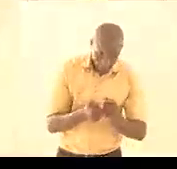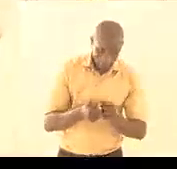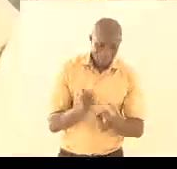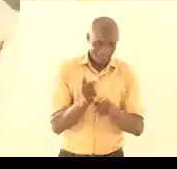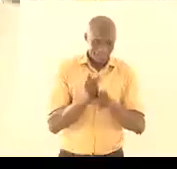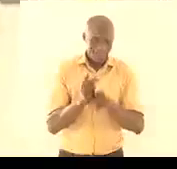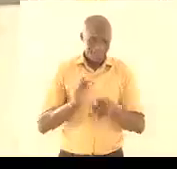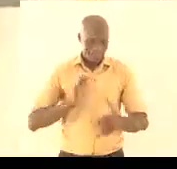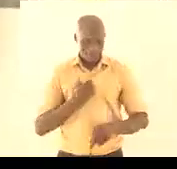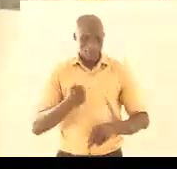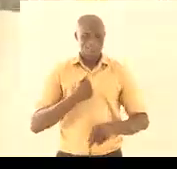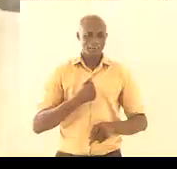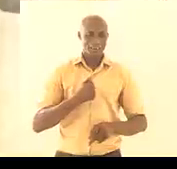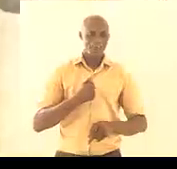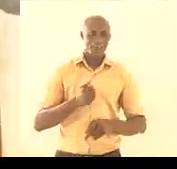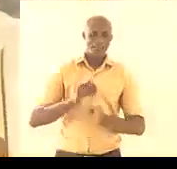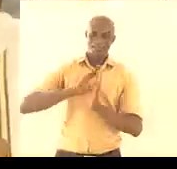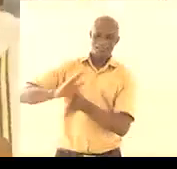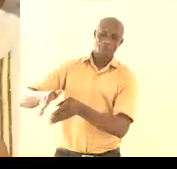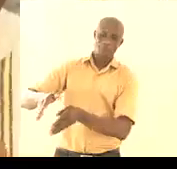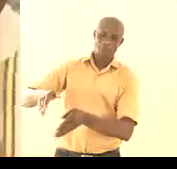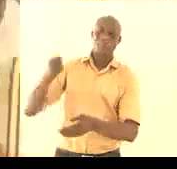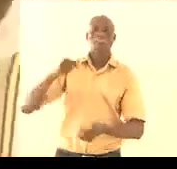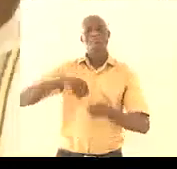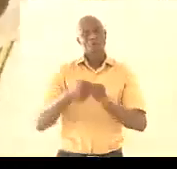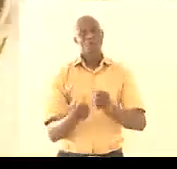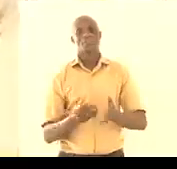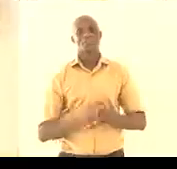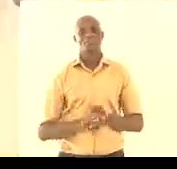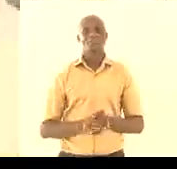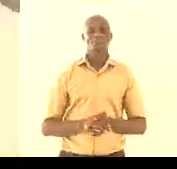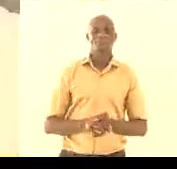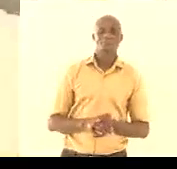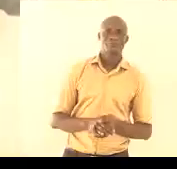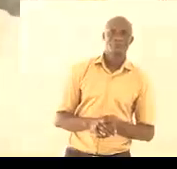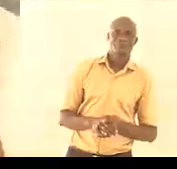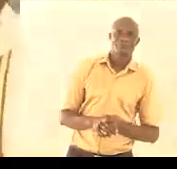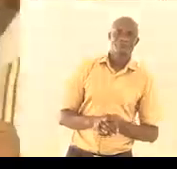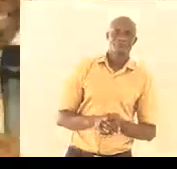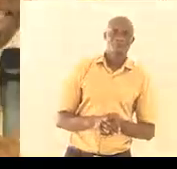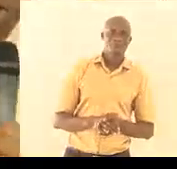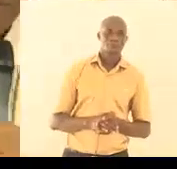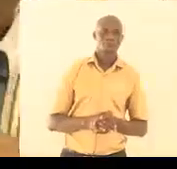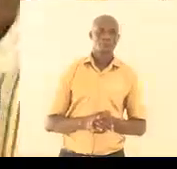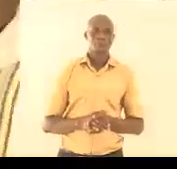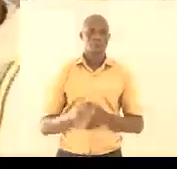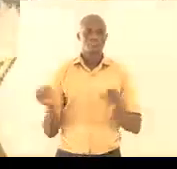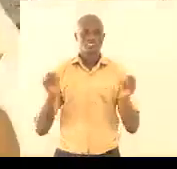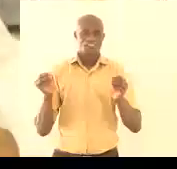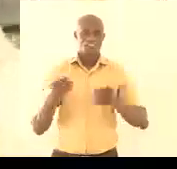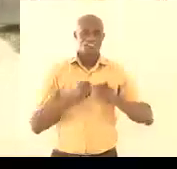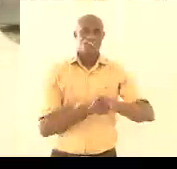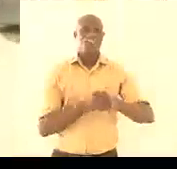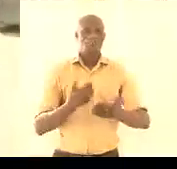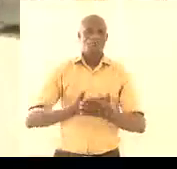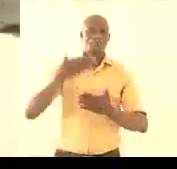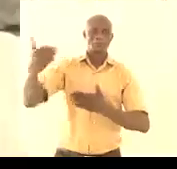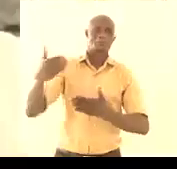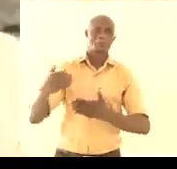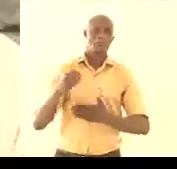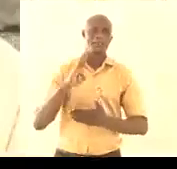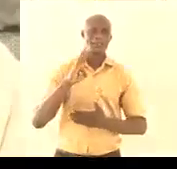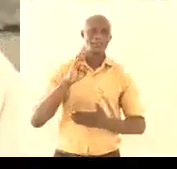of ourselves and neglect the problem. That's what we do. We just take care of ourselves. Oh, there is insecurity. Buy bulletproof